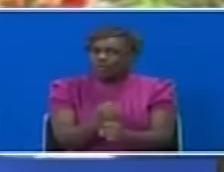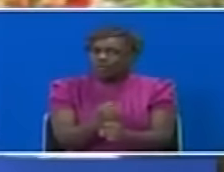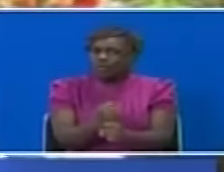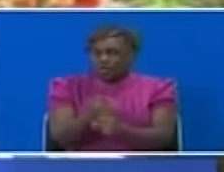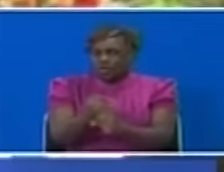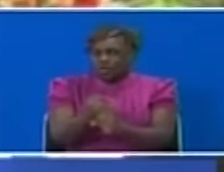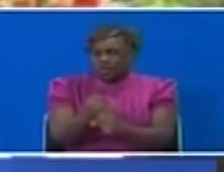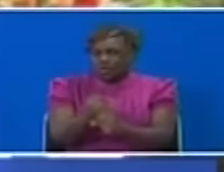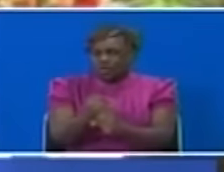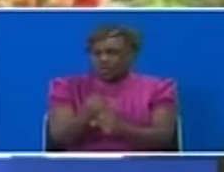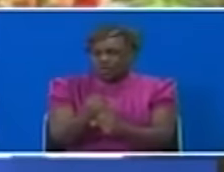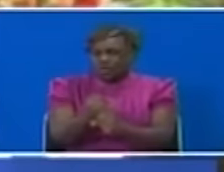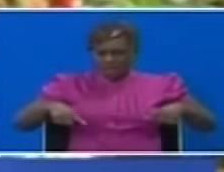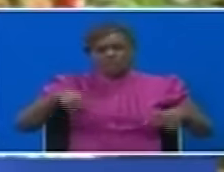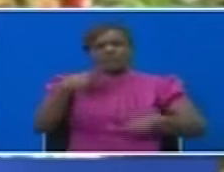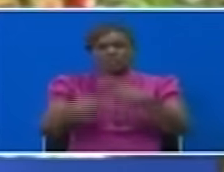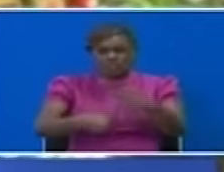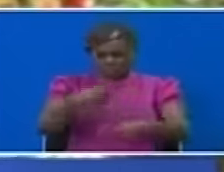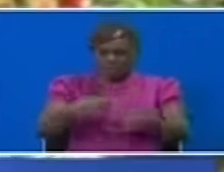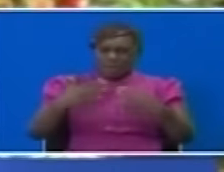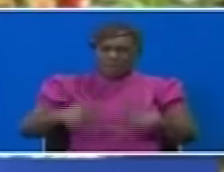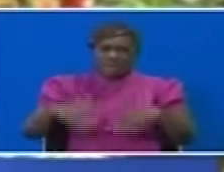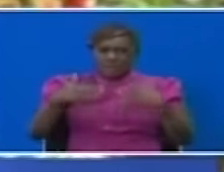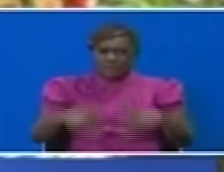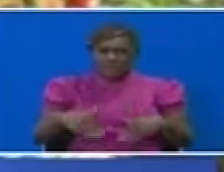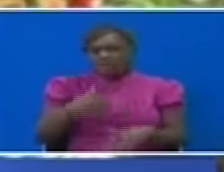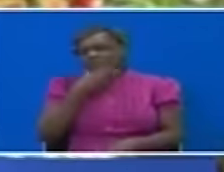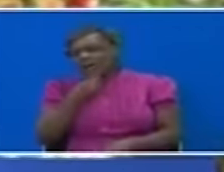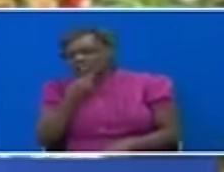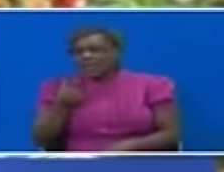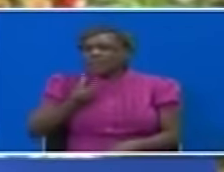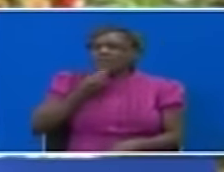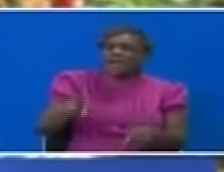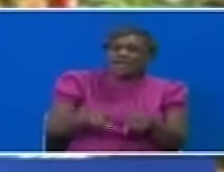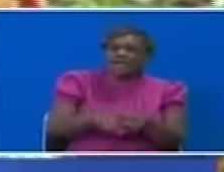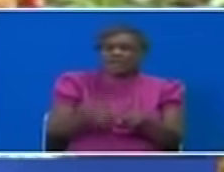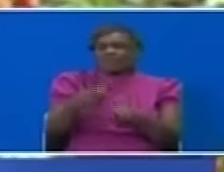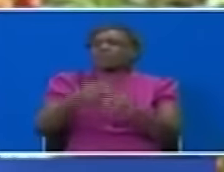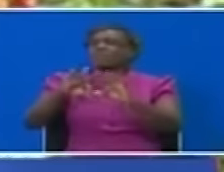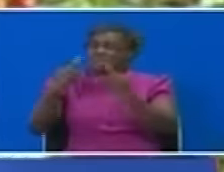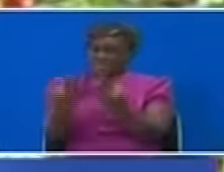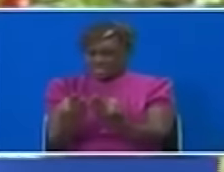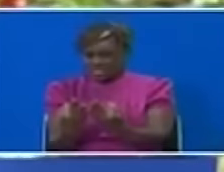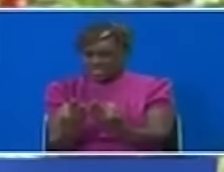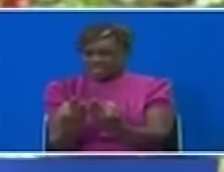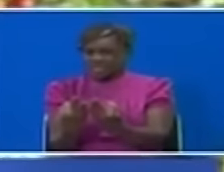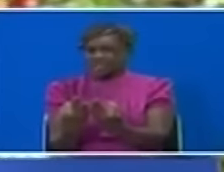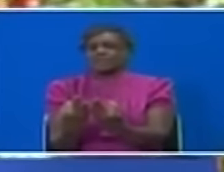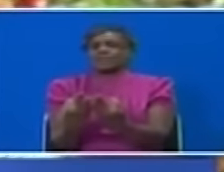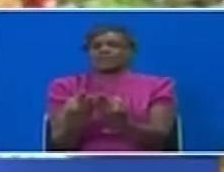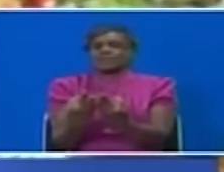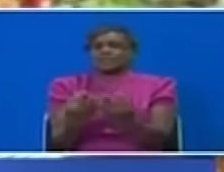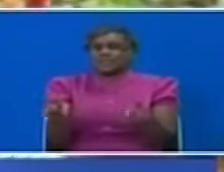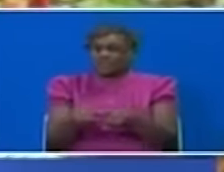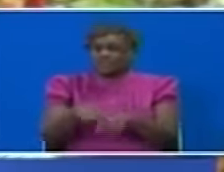Normal lives go on in the background. People are dads, fathers, brothers, sisters. They come from families. And for, you know,